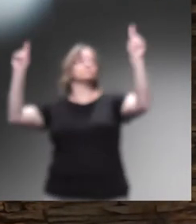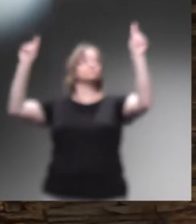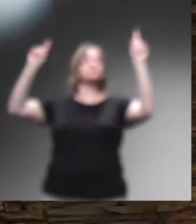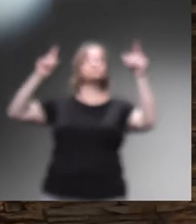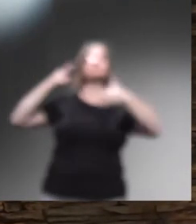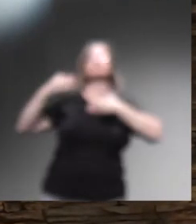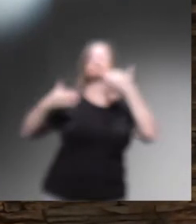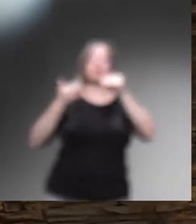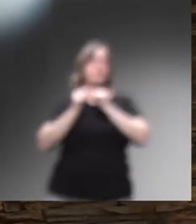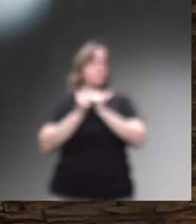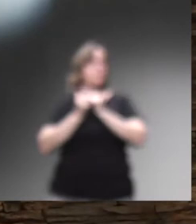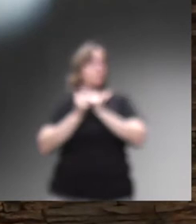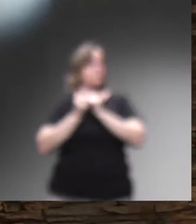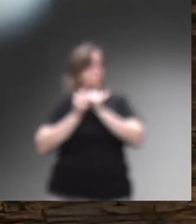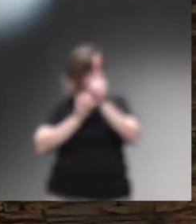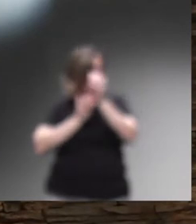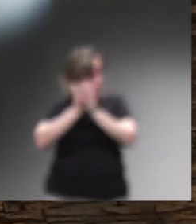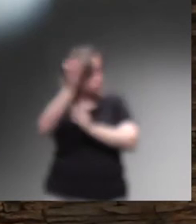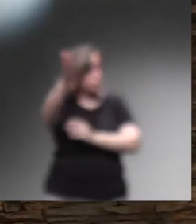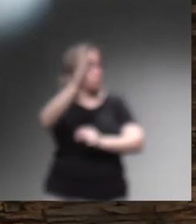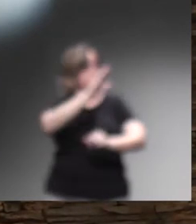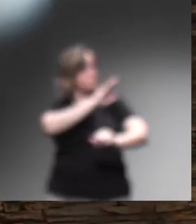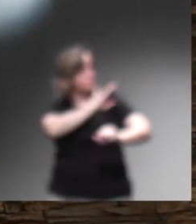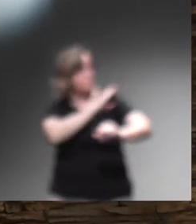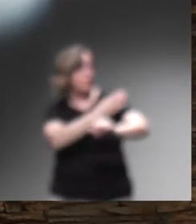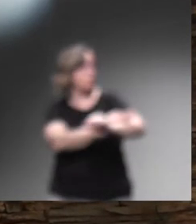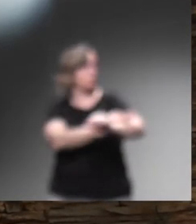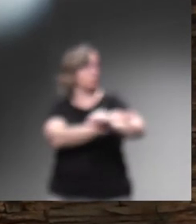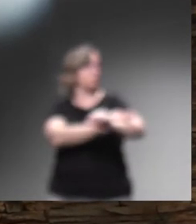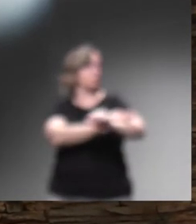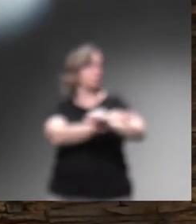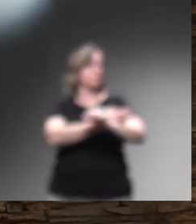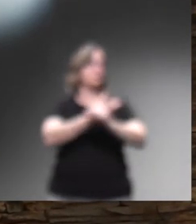and power as exemplified by the Romans,